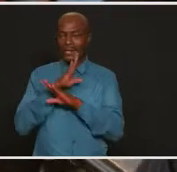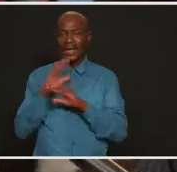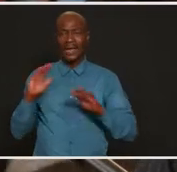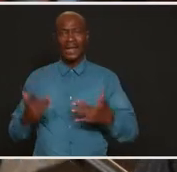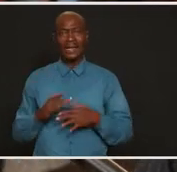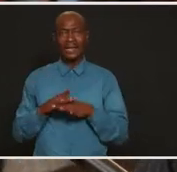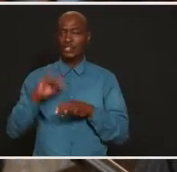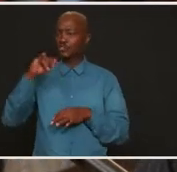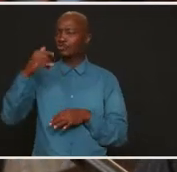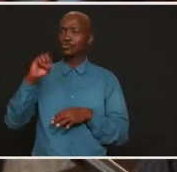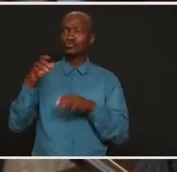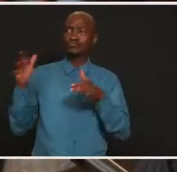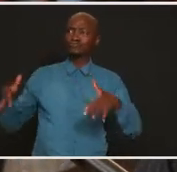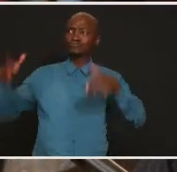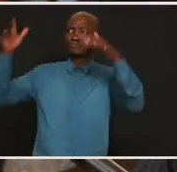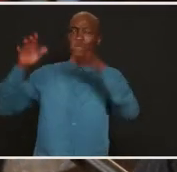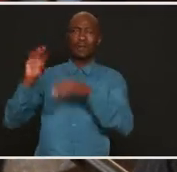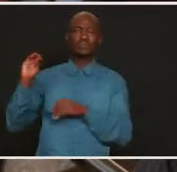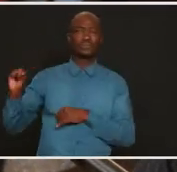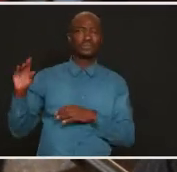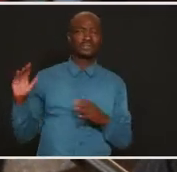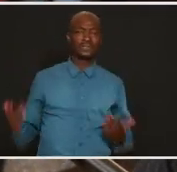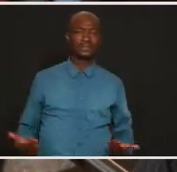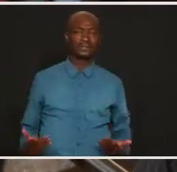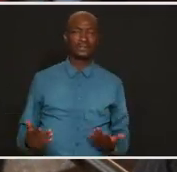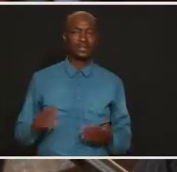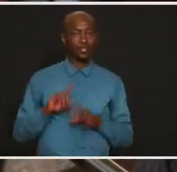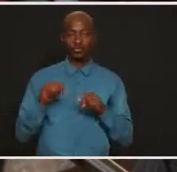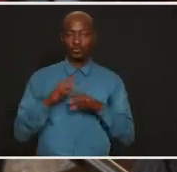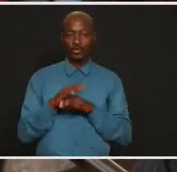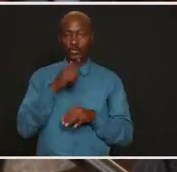thank you foreign